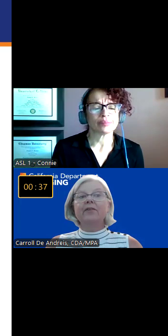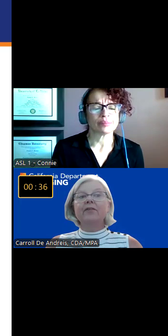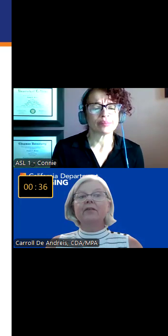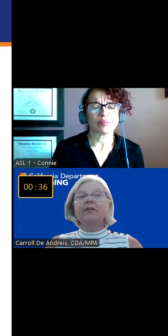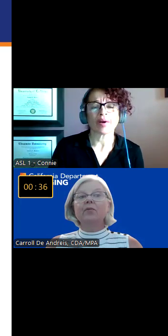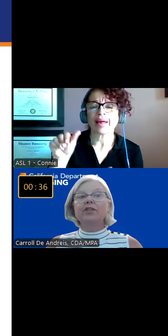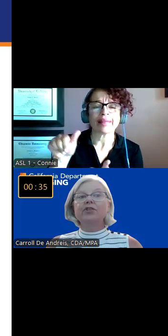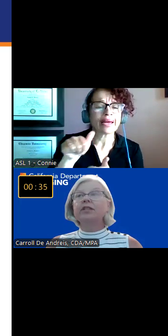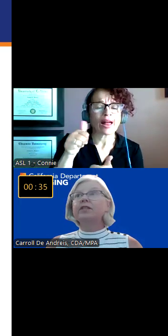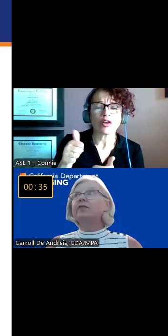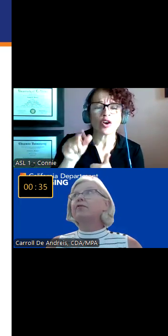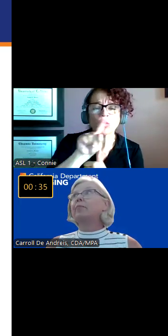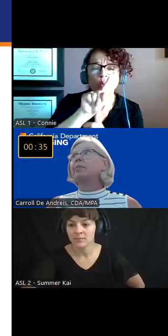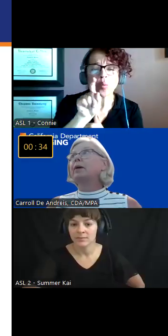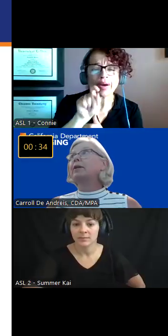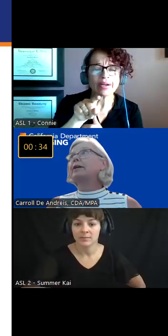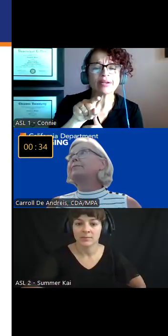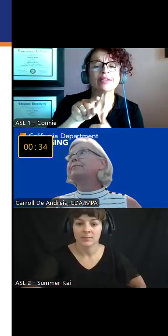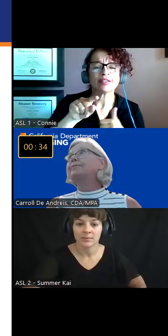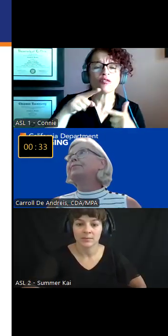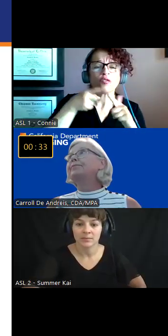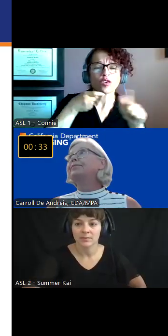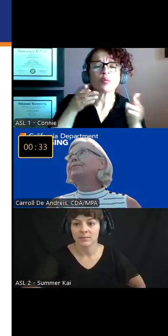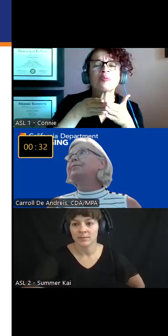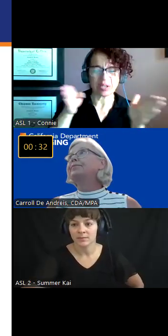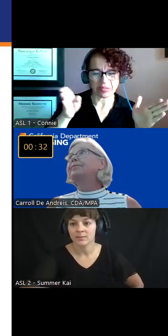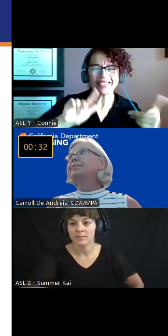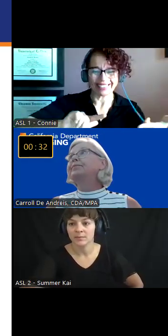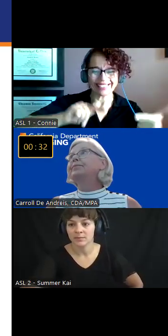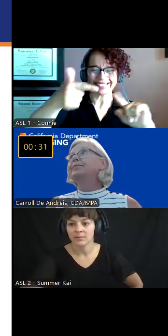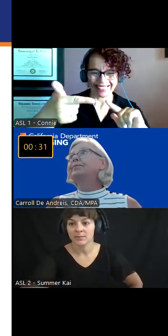Any other questions from the public?